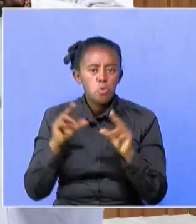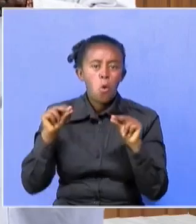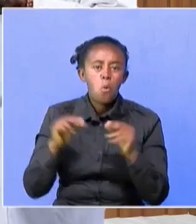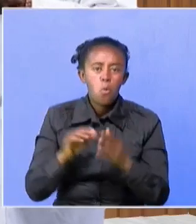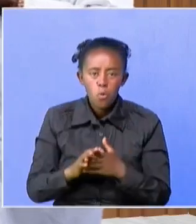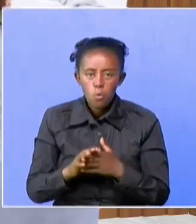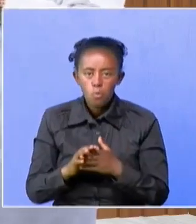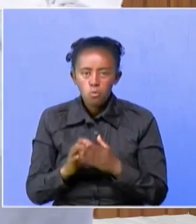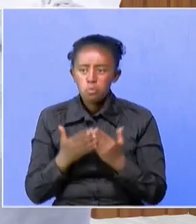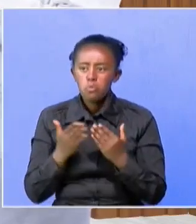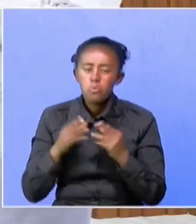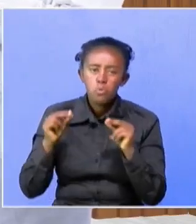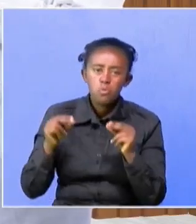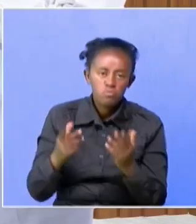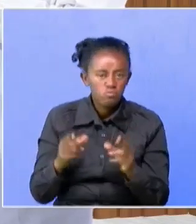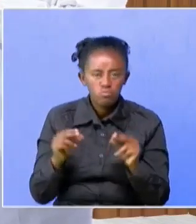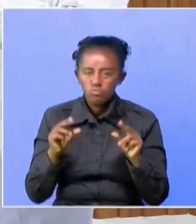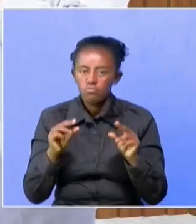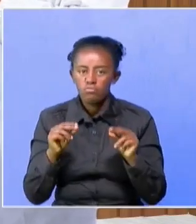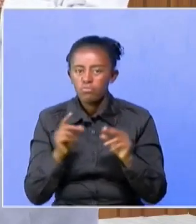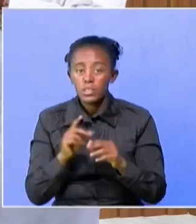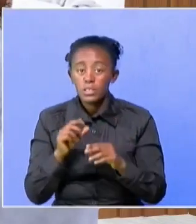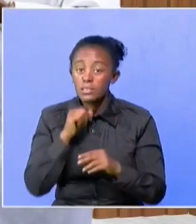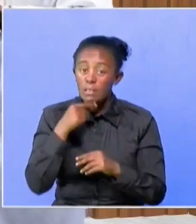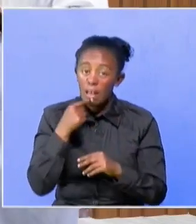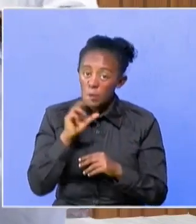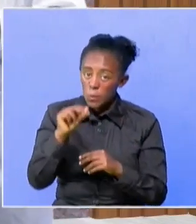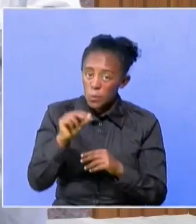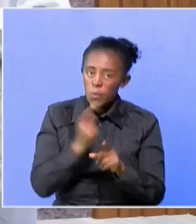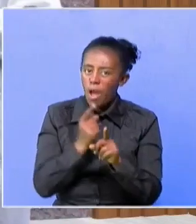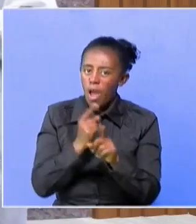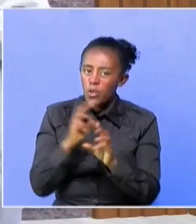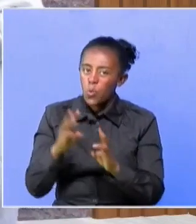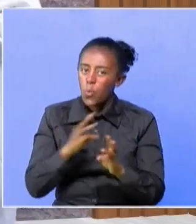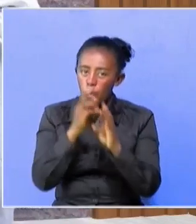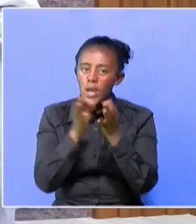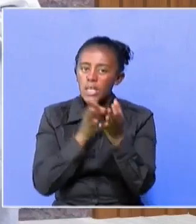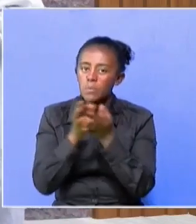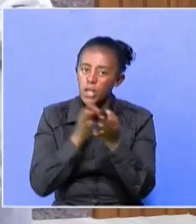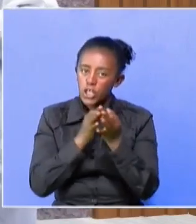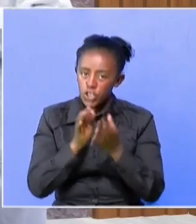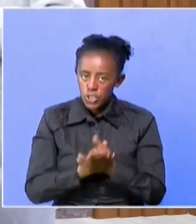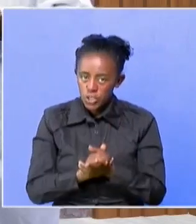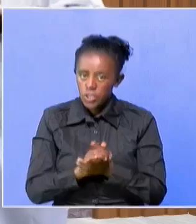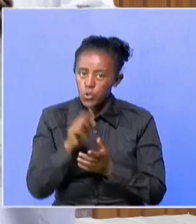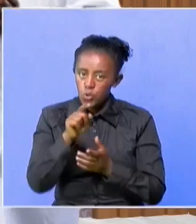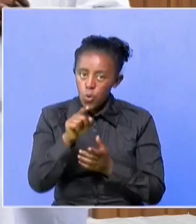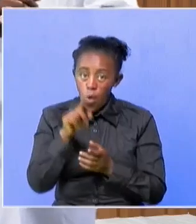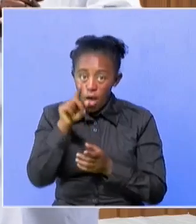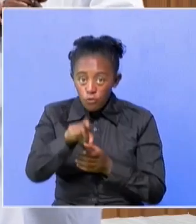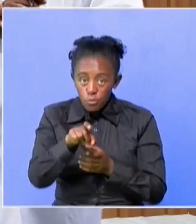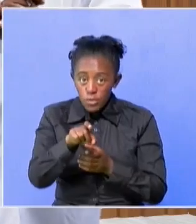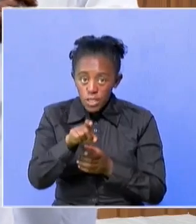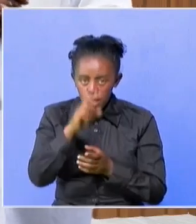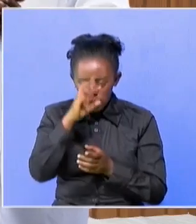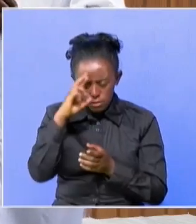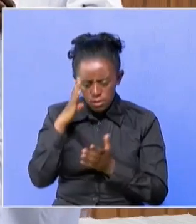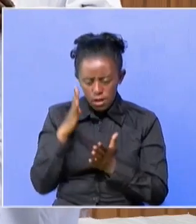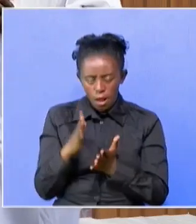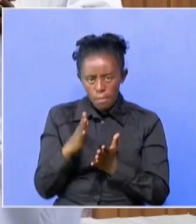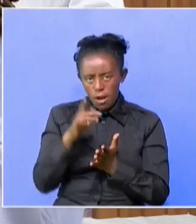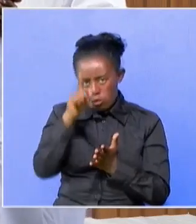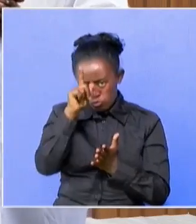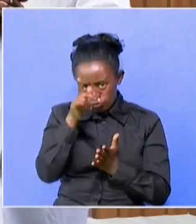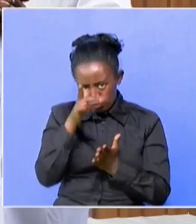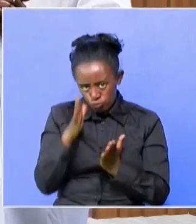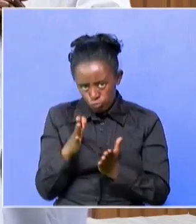no. Saying no cannot be the right way of expression. You have to be what? Reasonable.